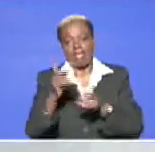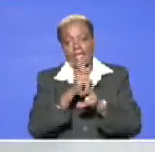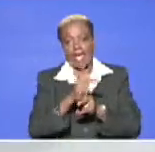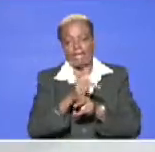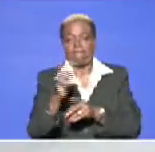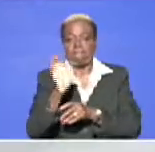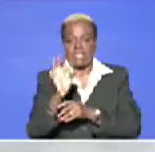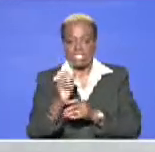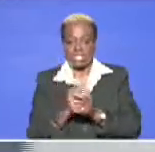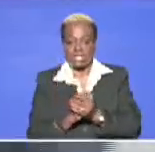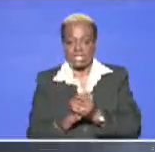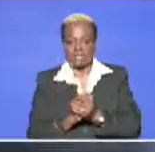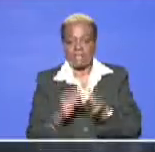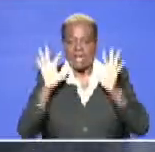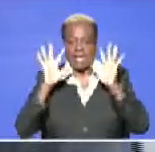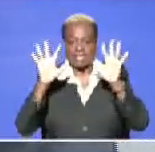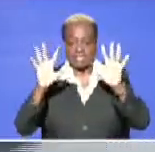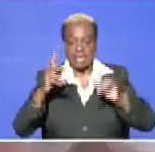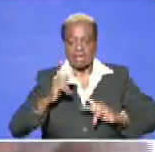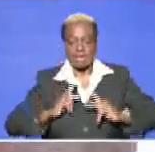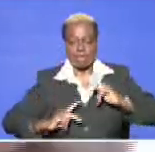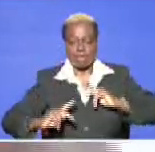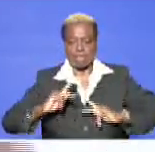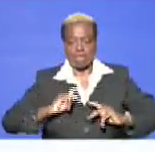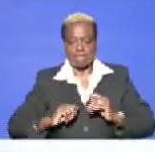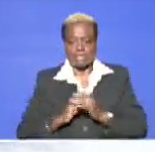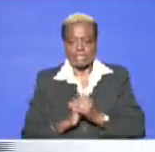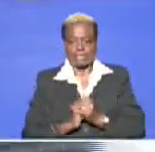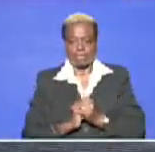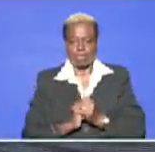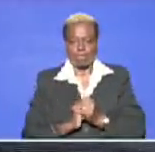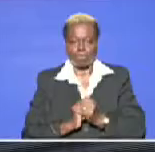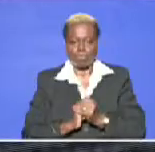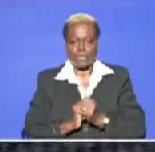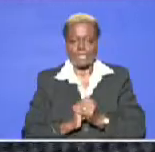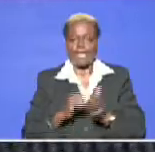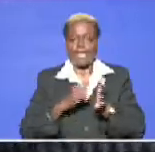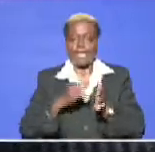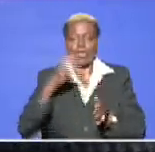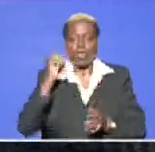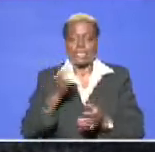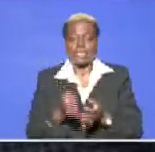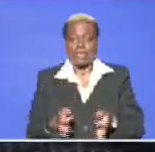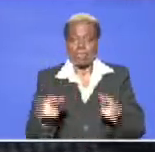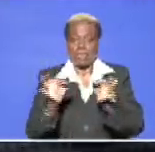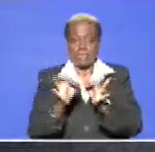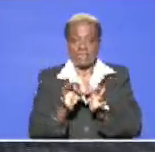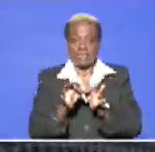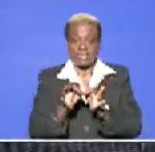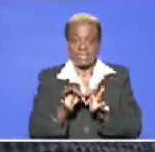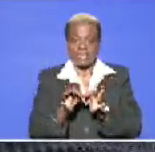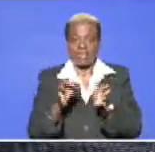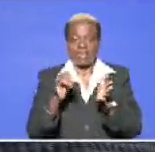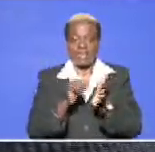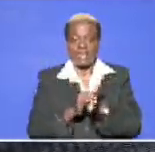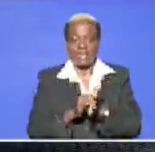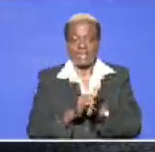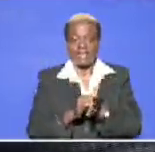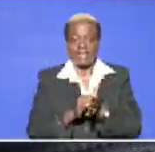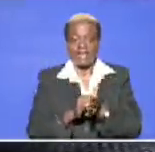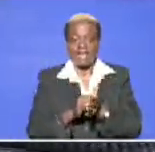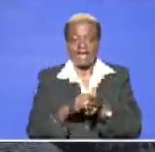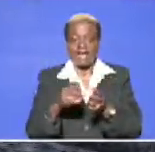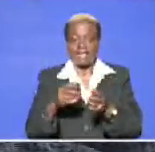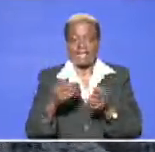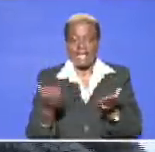equipment. The mobile executive noted that it was important the brand make a grand and personal debut here in the Bahamas because